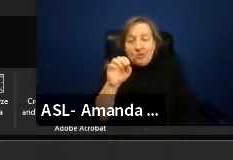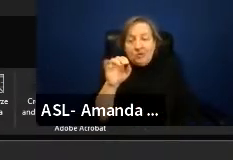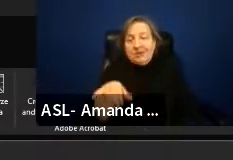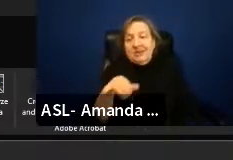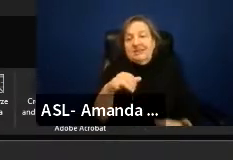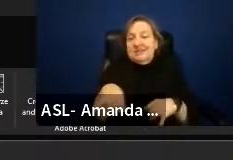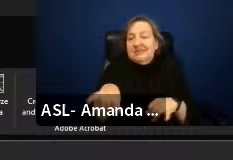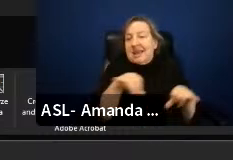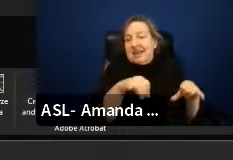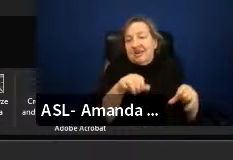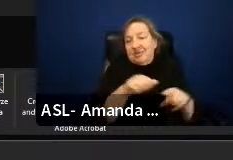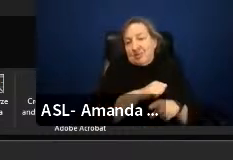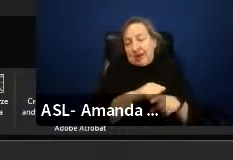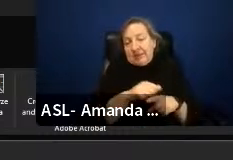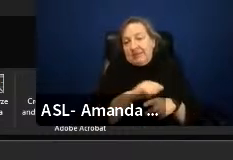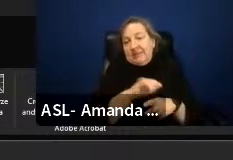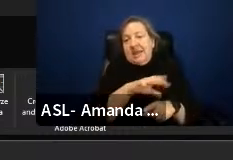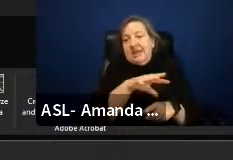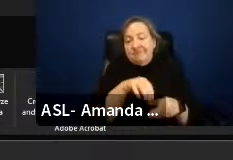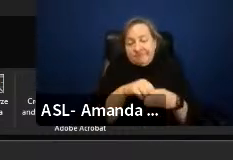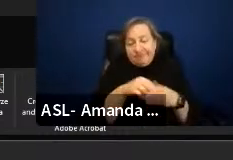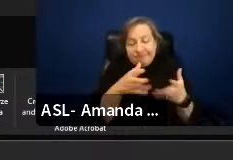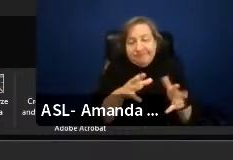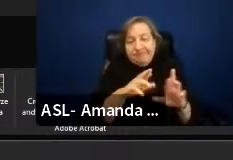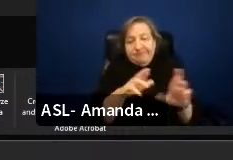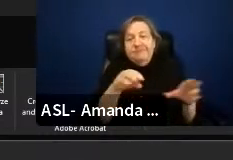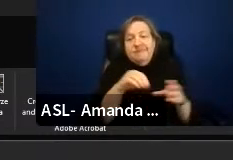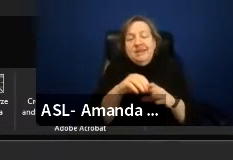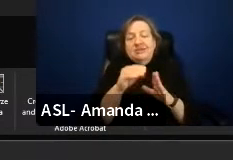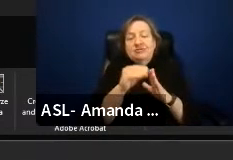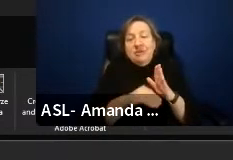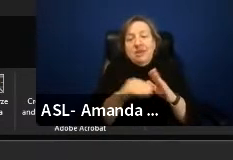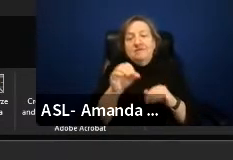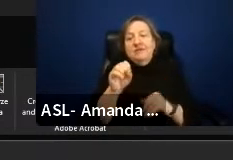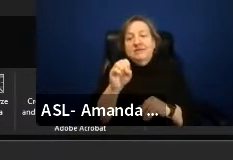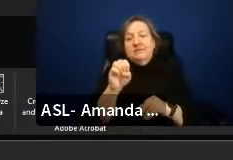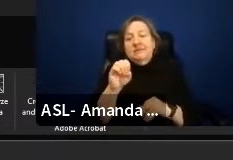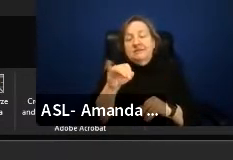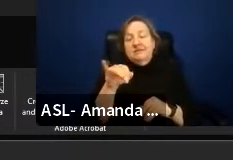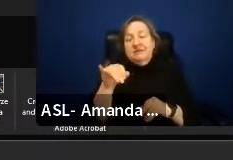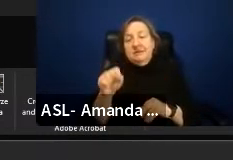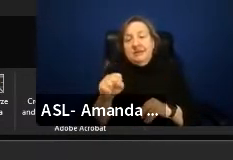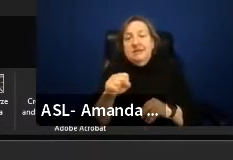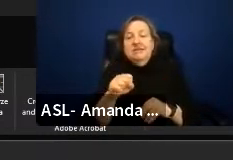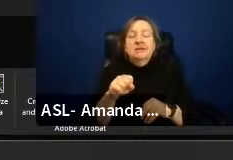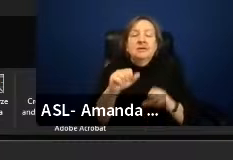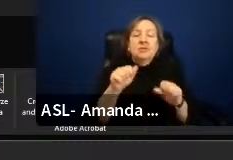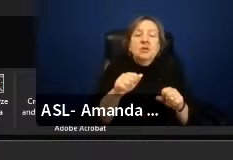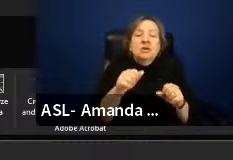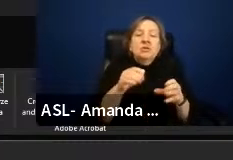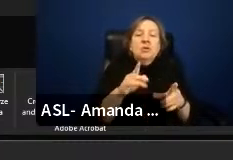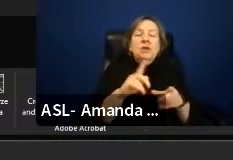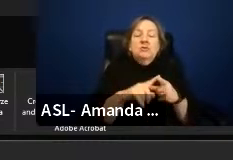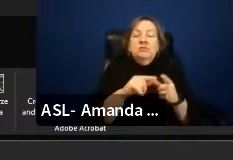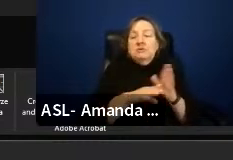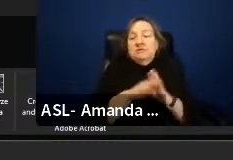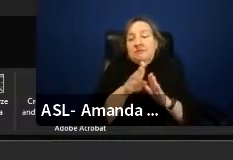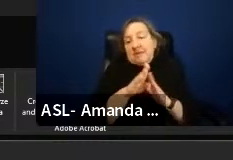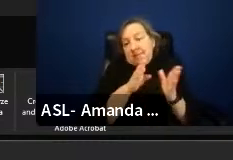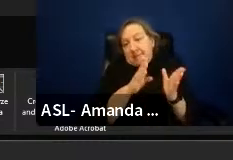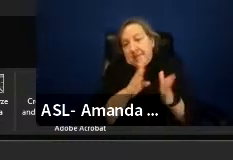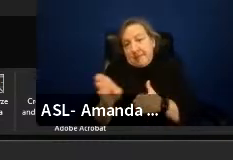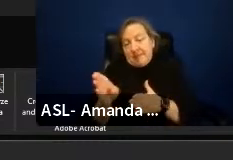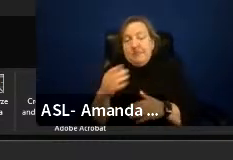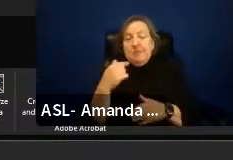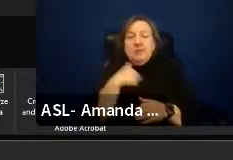standard practice. This is included in the draft SEIS as a potential mitigation to develop a plan for this.